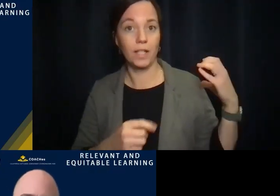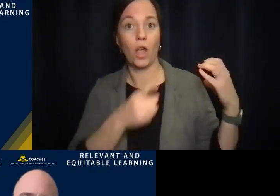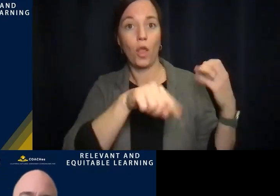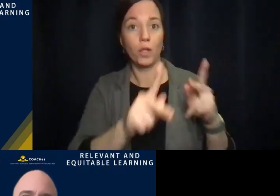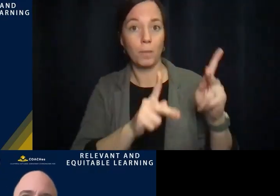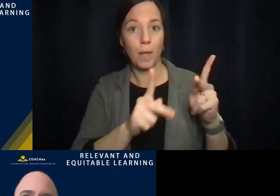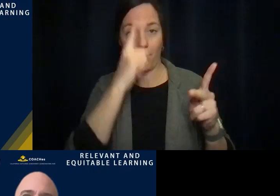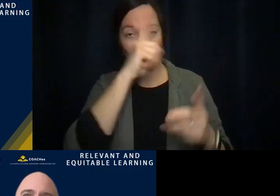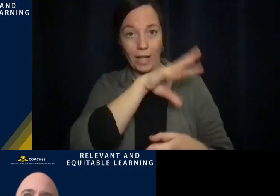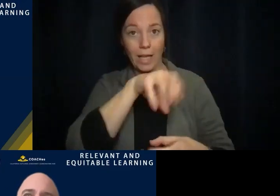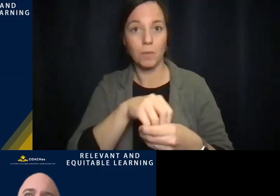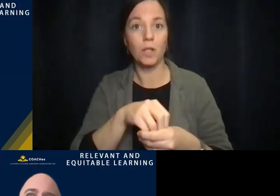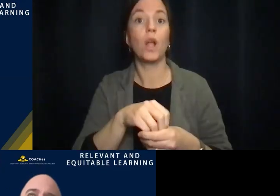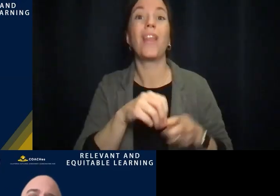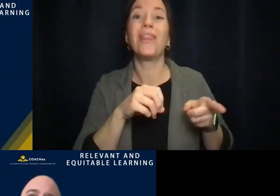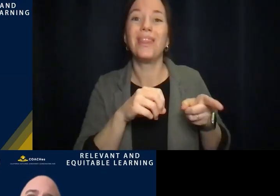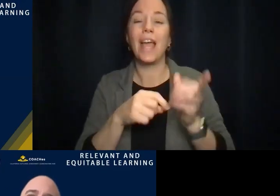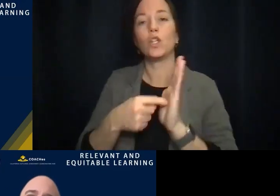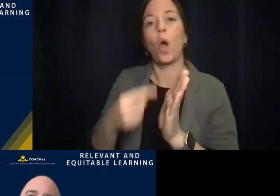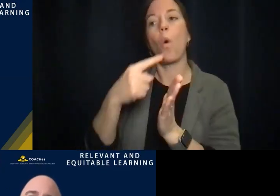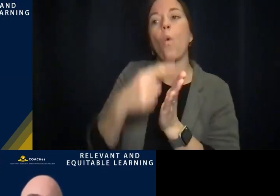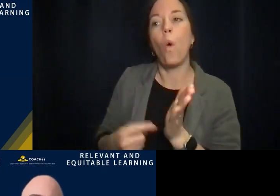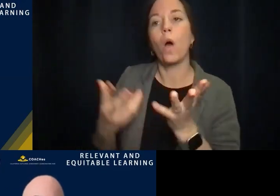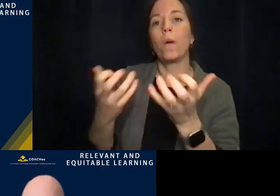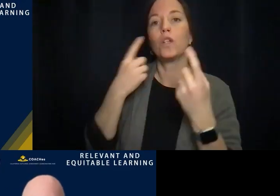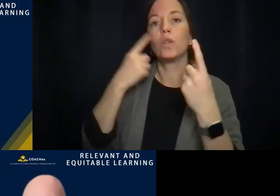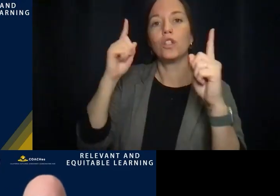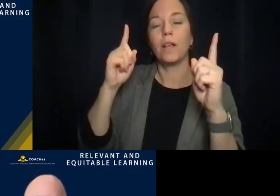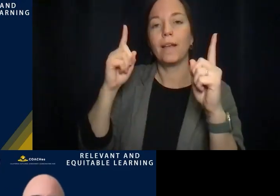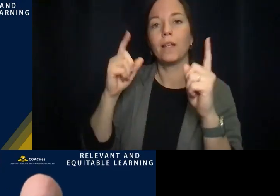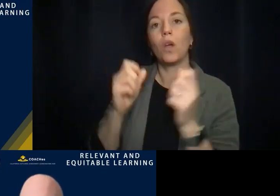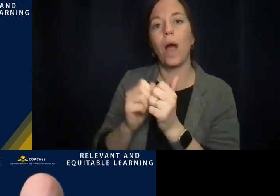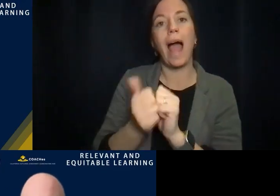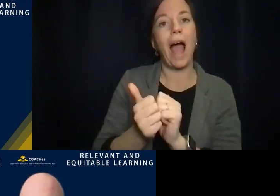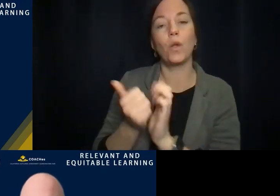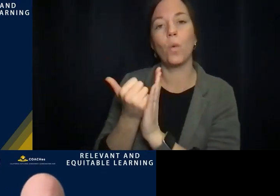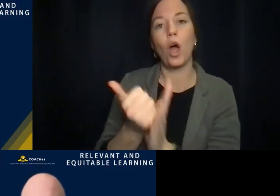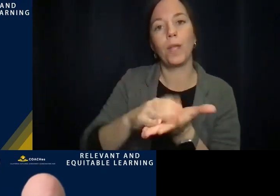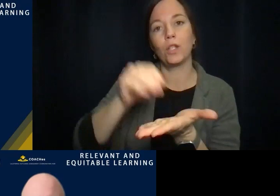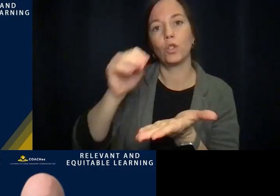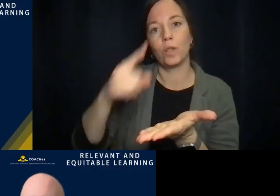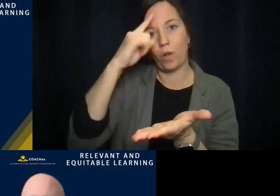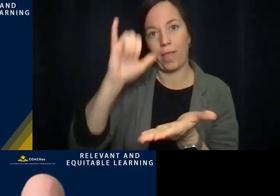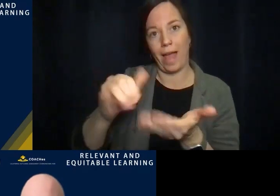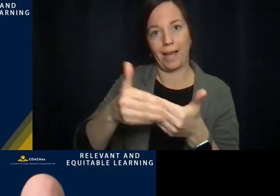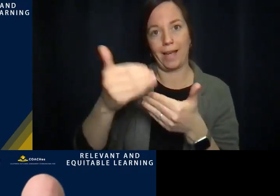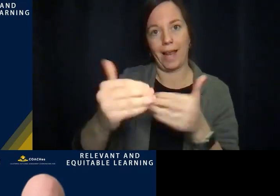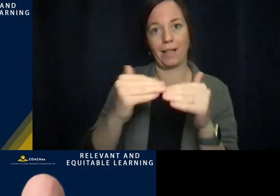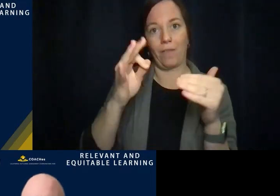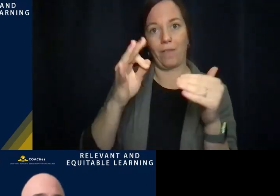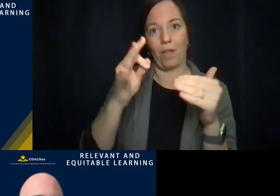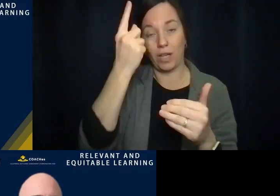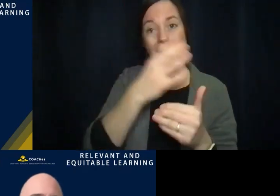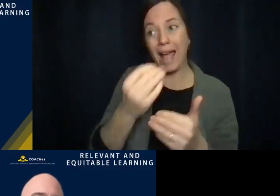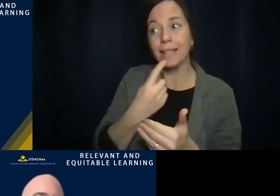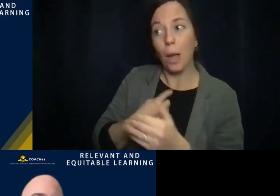what we're trying to achieve. And I think that's the key aspect, is how are you trying to help students to that next level? And tell us what your perspective is,